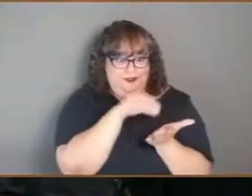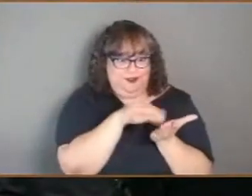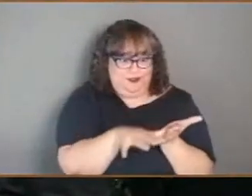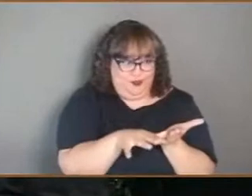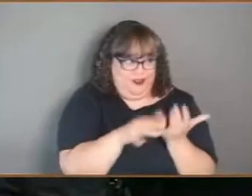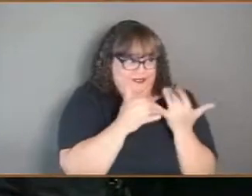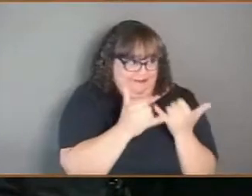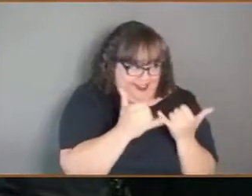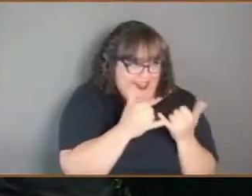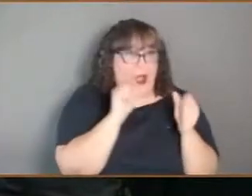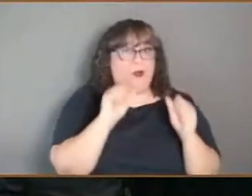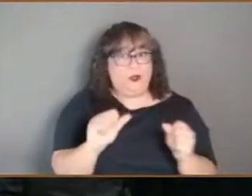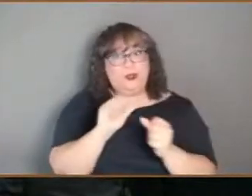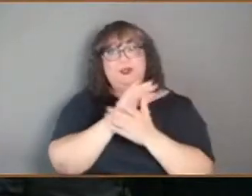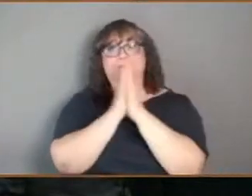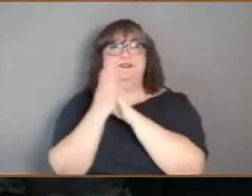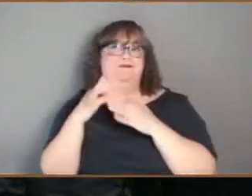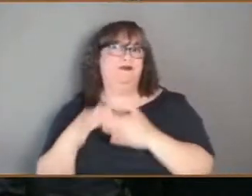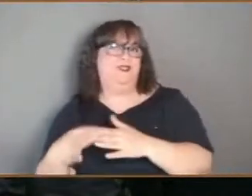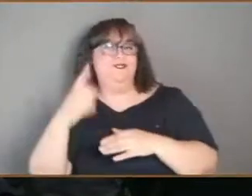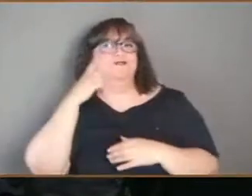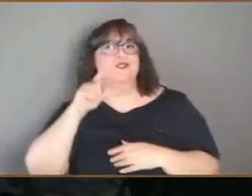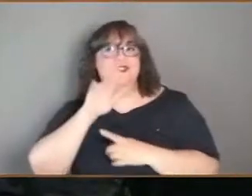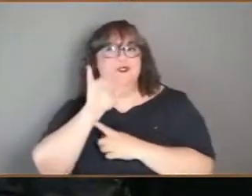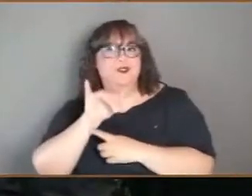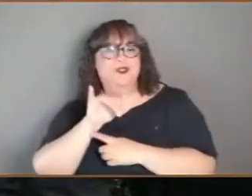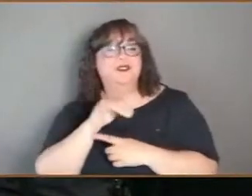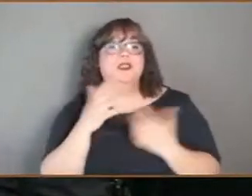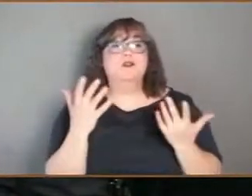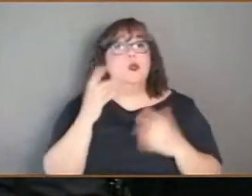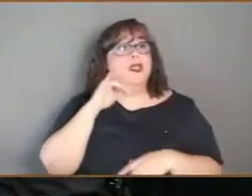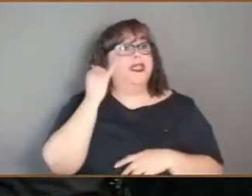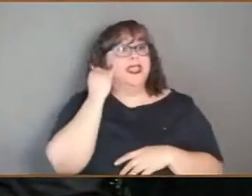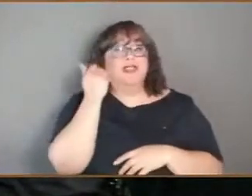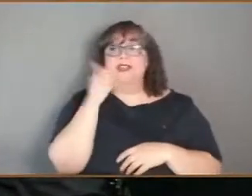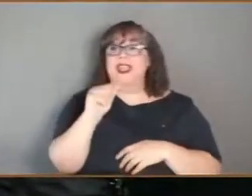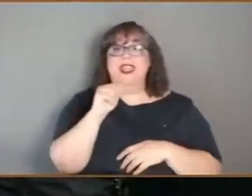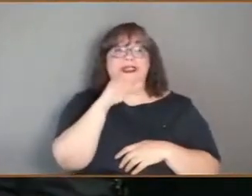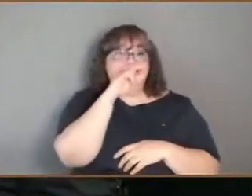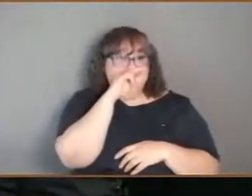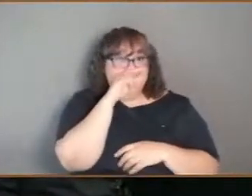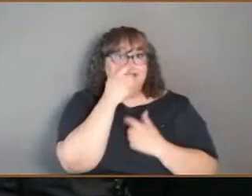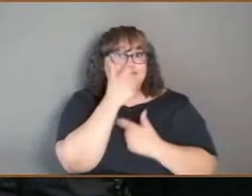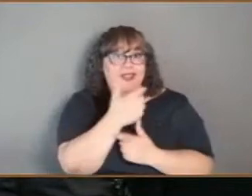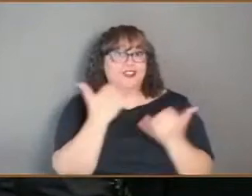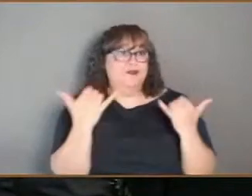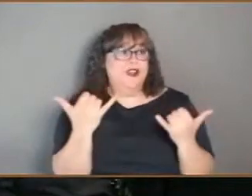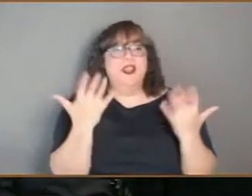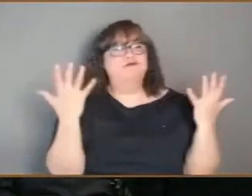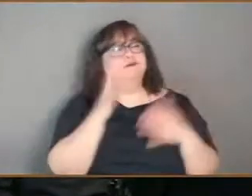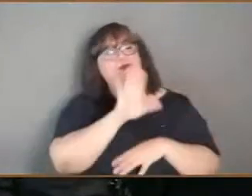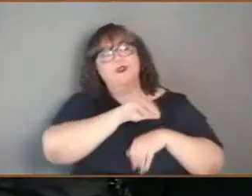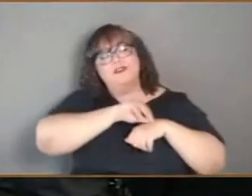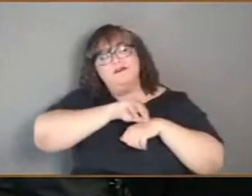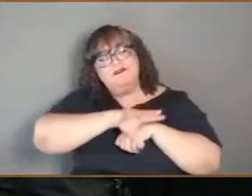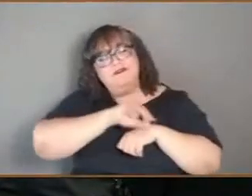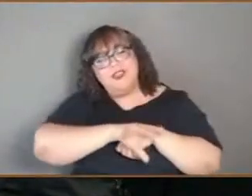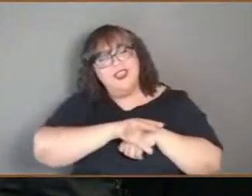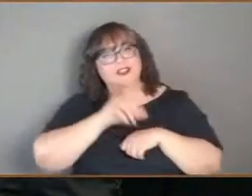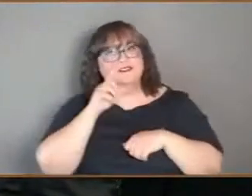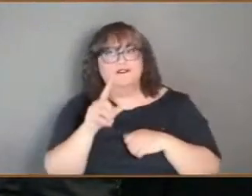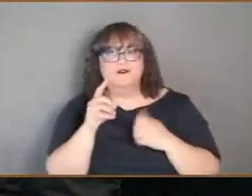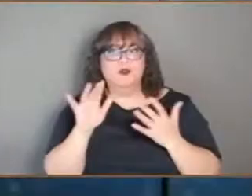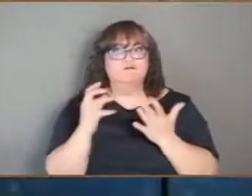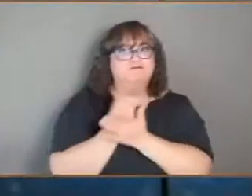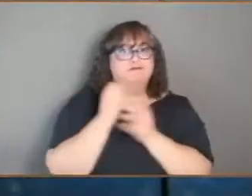Lucy. For kids that might be watching this, you know, what advice would you give them if they think that this might be an opportunity they want to pursue? I think that's a